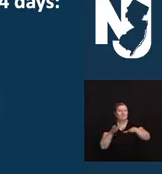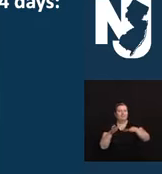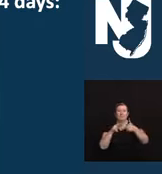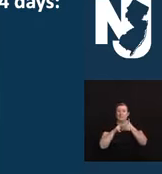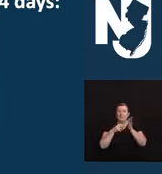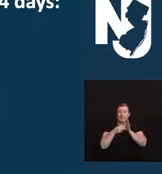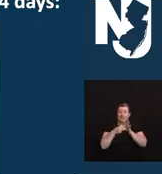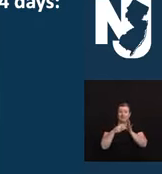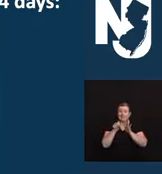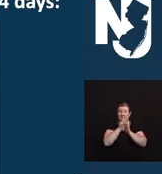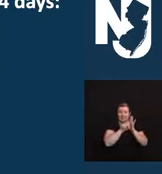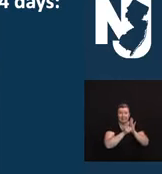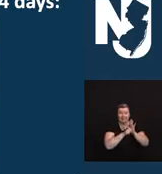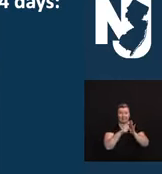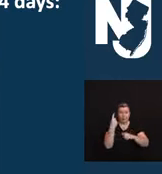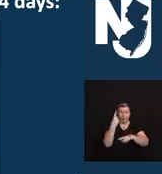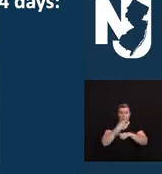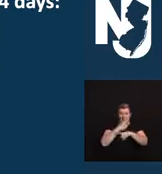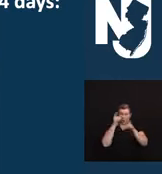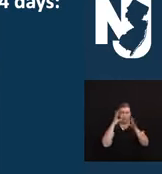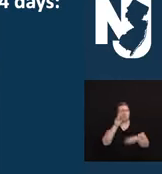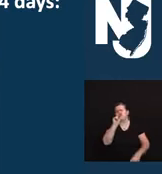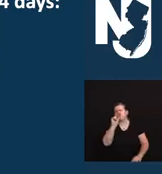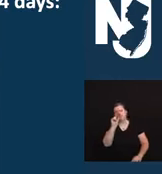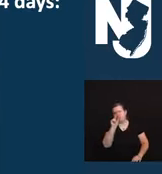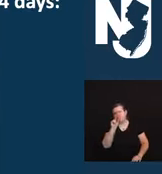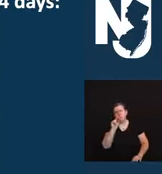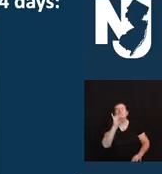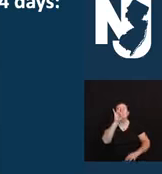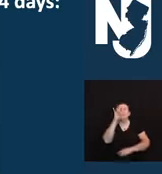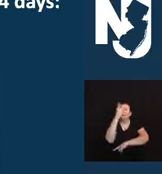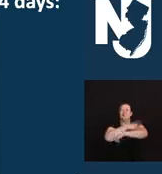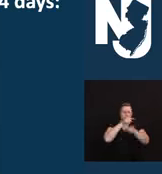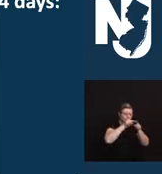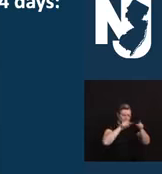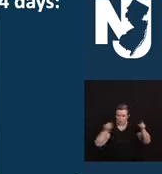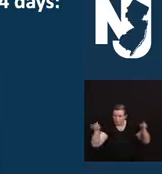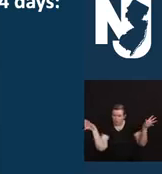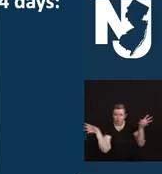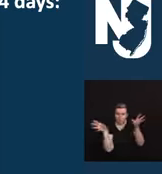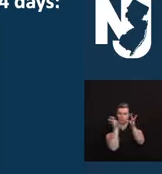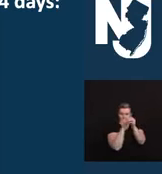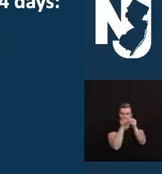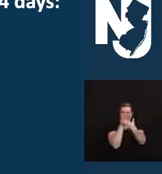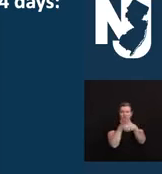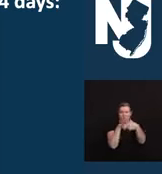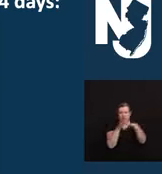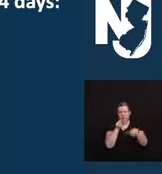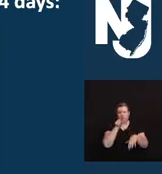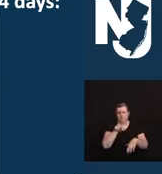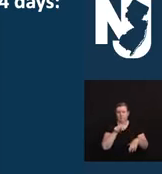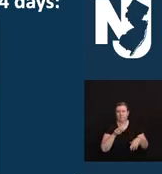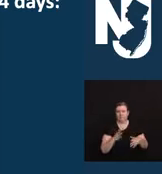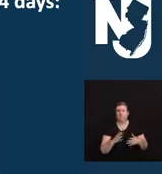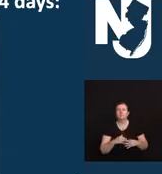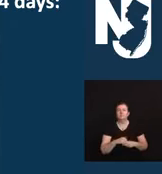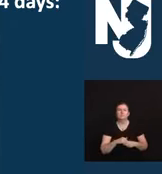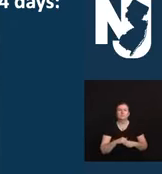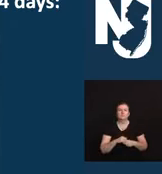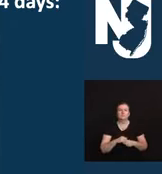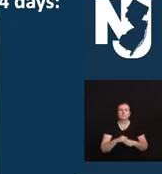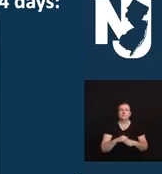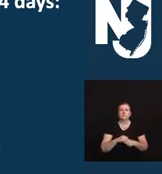there, that they have either more than 10 new cases of coronavirus per 100,000 residents, or a